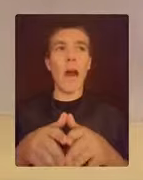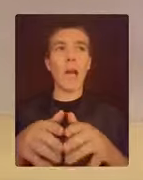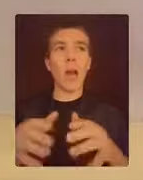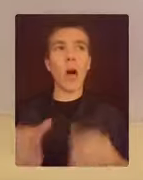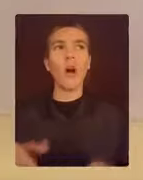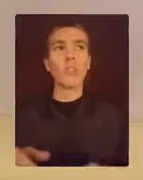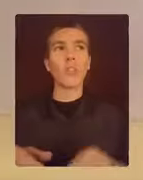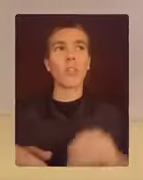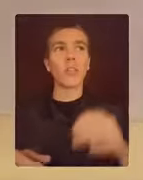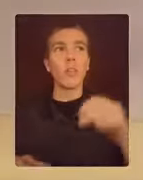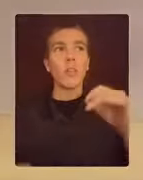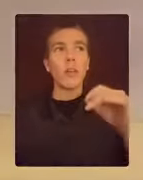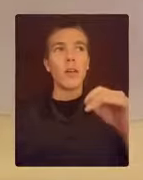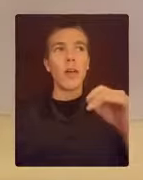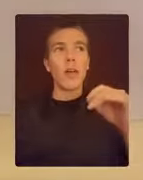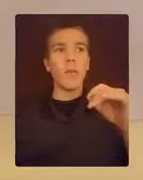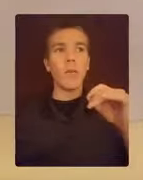I lost